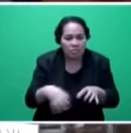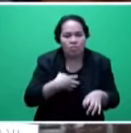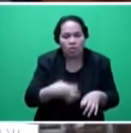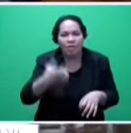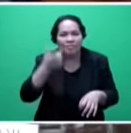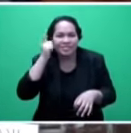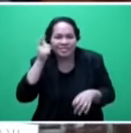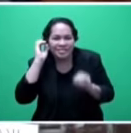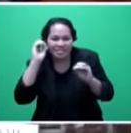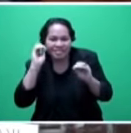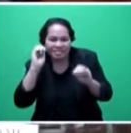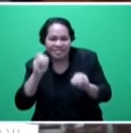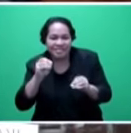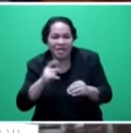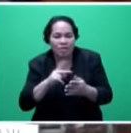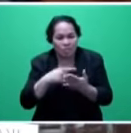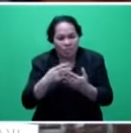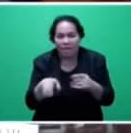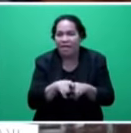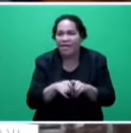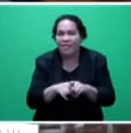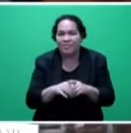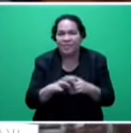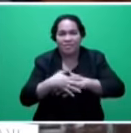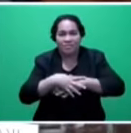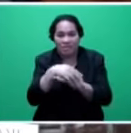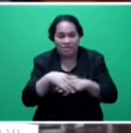programs like distance and flexible learning.